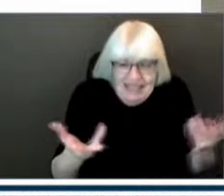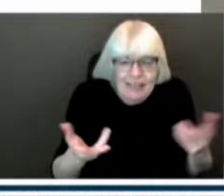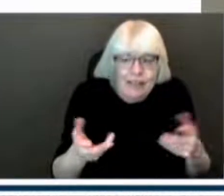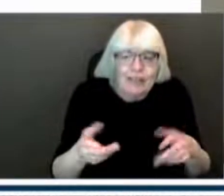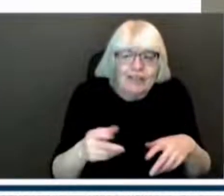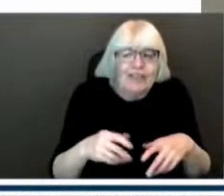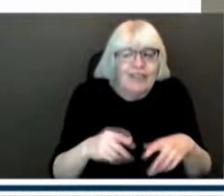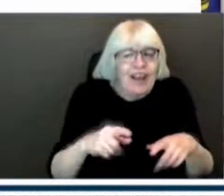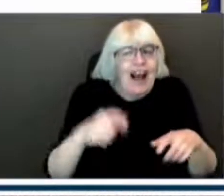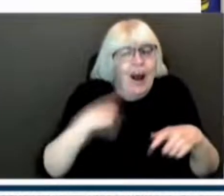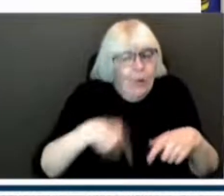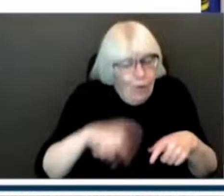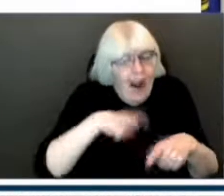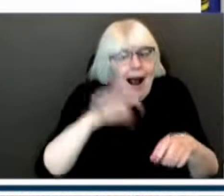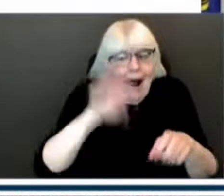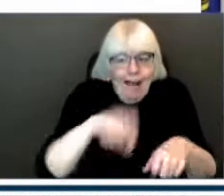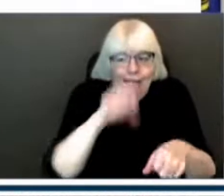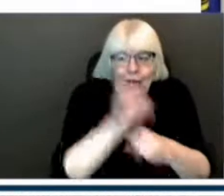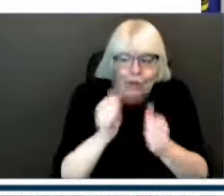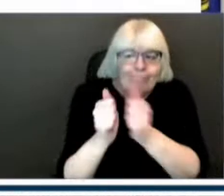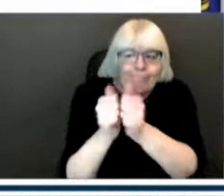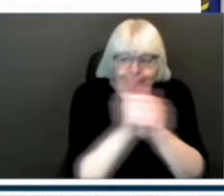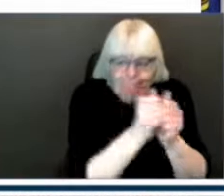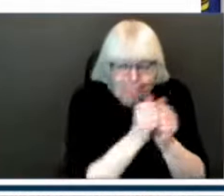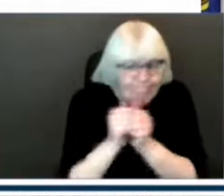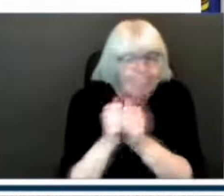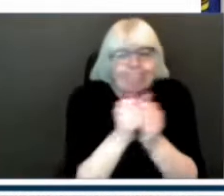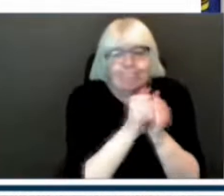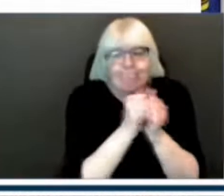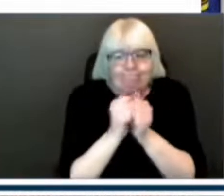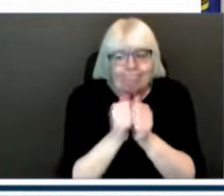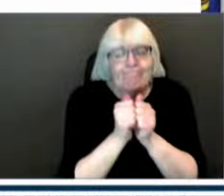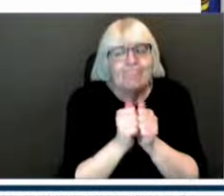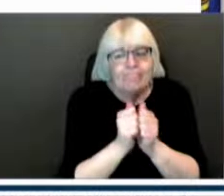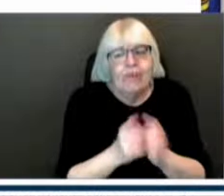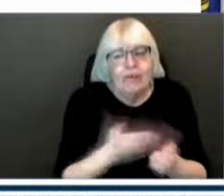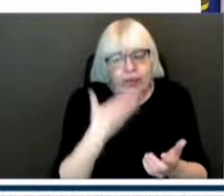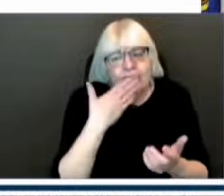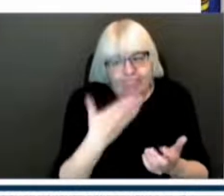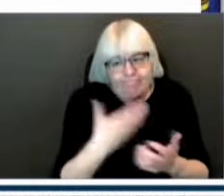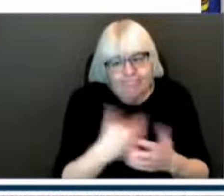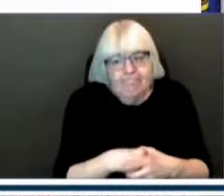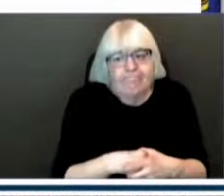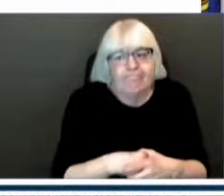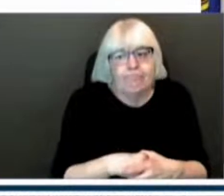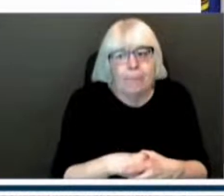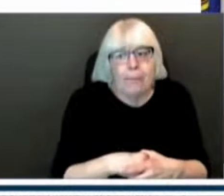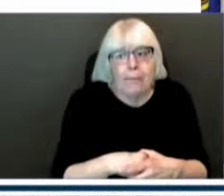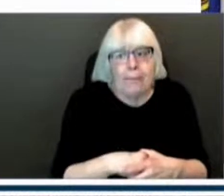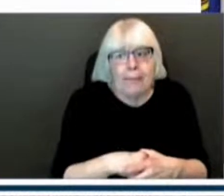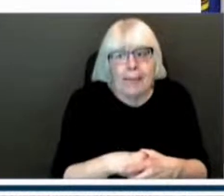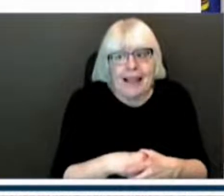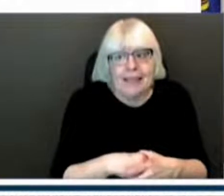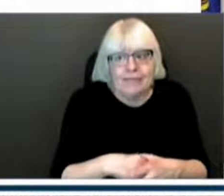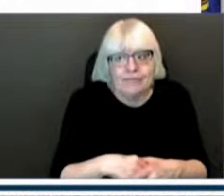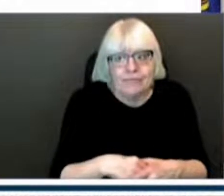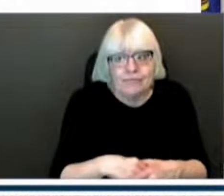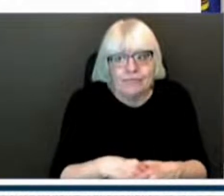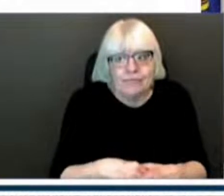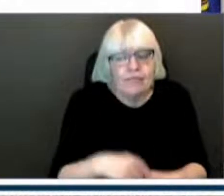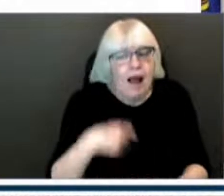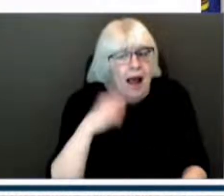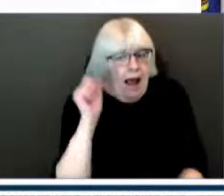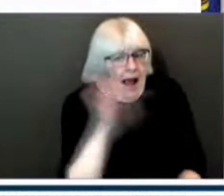months. Go ahead, Taryn, if you have a follow-up. Thank you. This one's for the Premier. Premier, I understand that you had a meeting last night